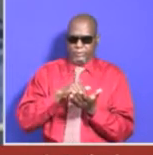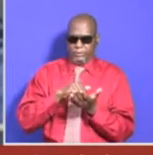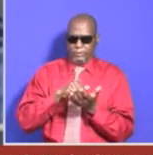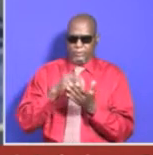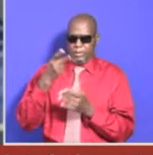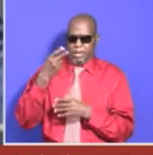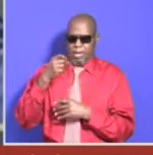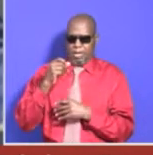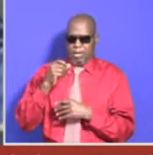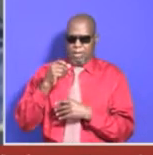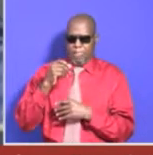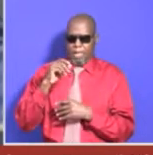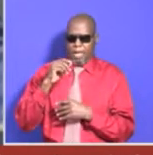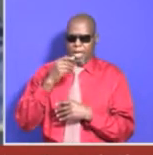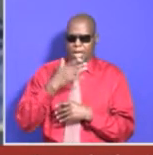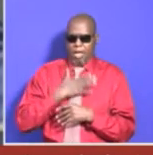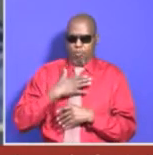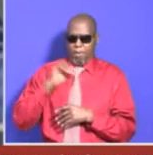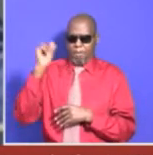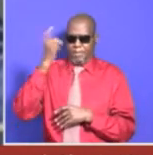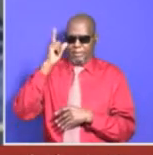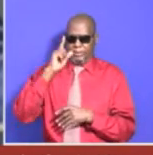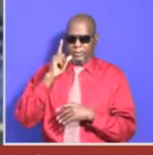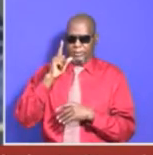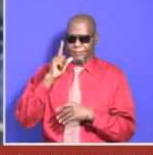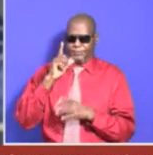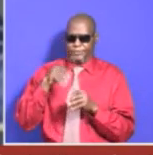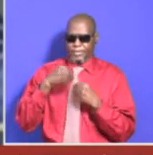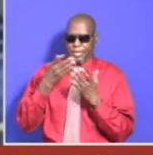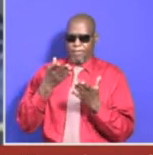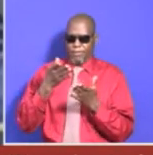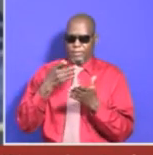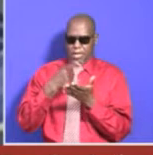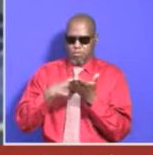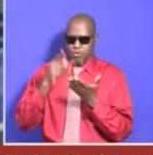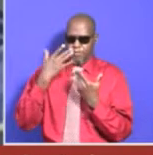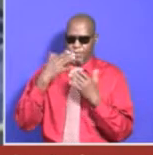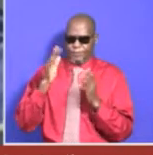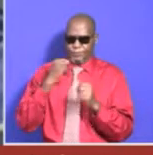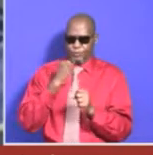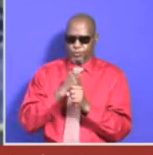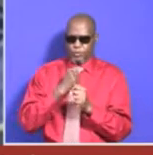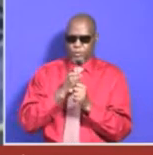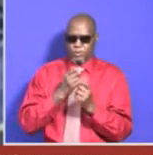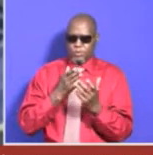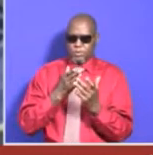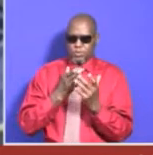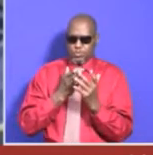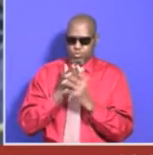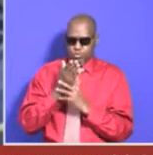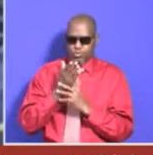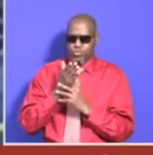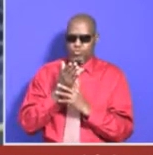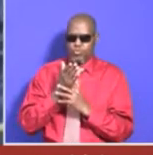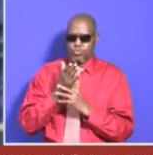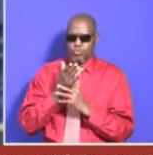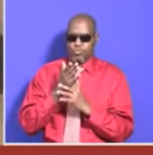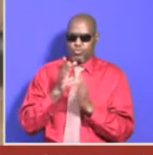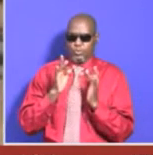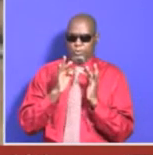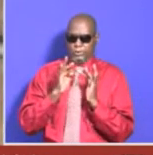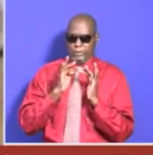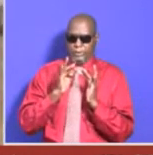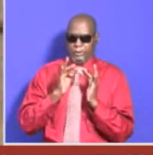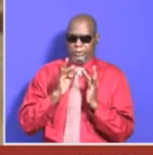wetu ametupatia muongozo ya kwamba tunaweza kufanya kazi kupitia kwa mtambo